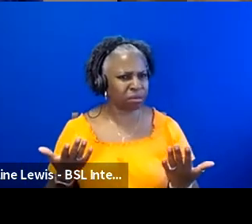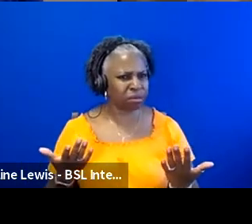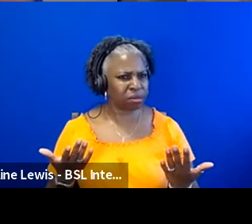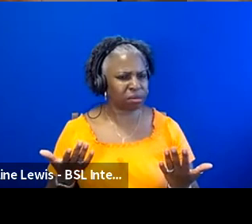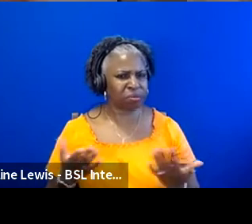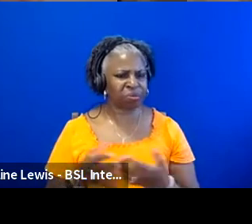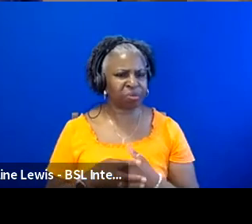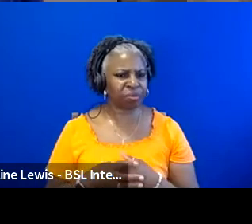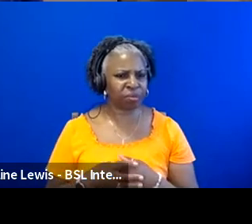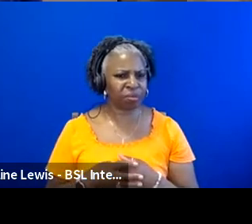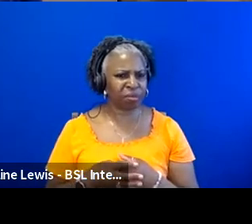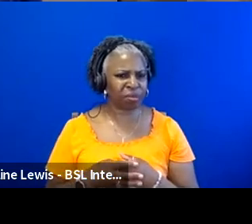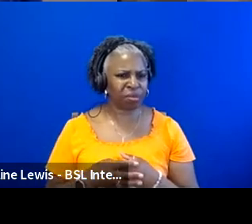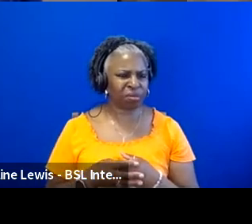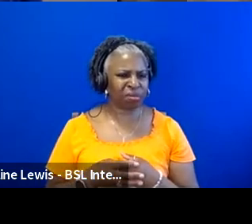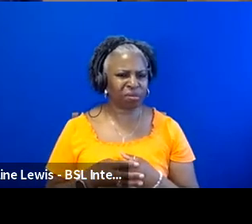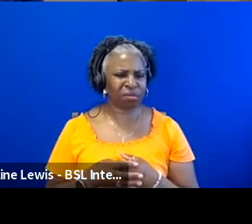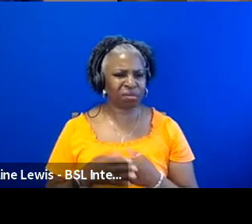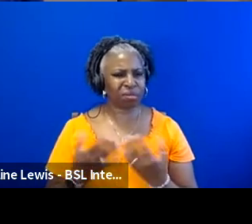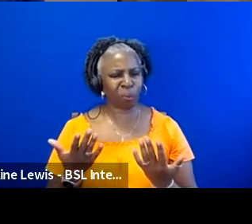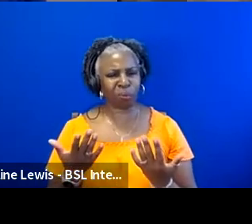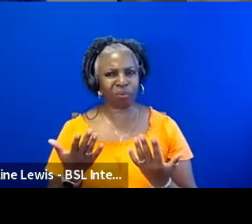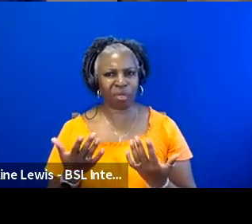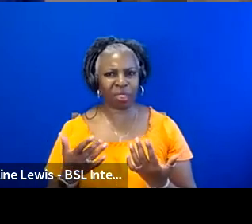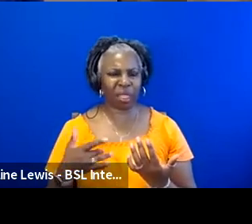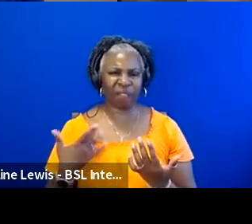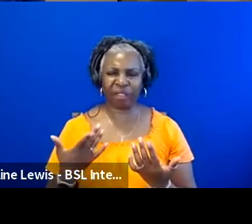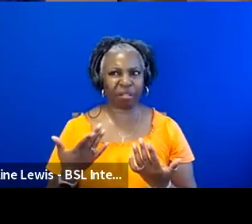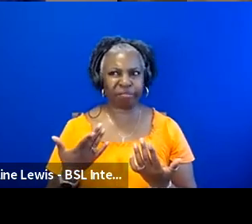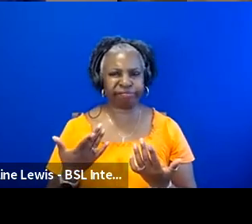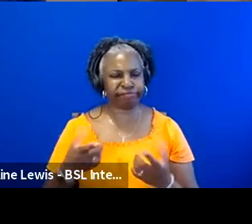so for me, this is was like, okay, I can't do this anymore.